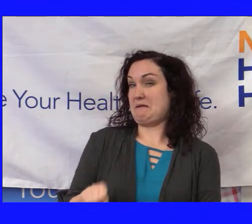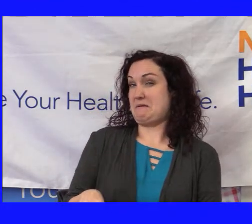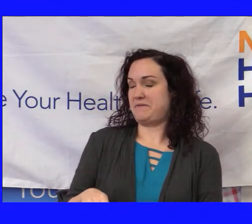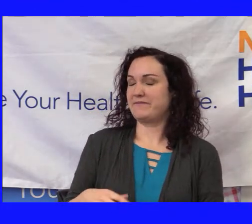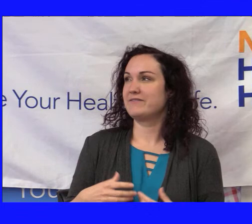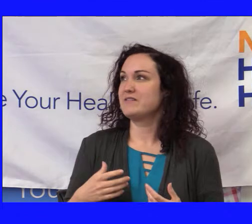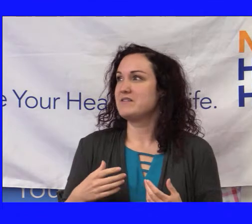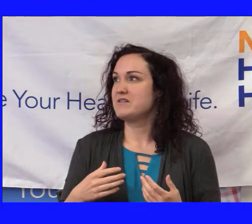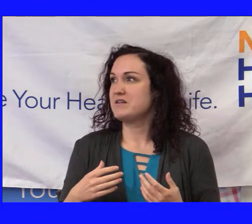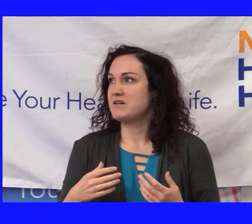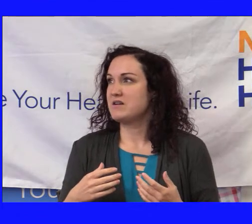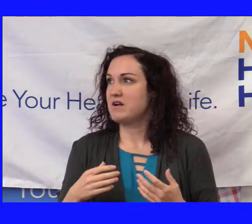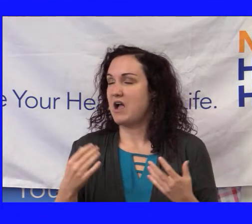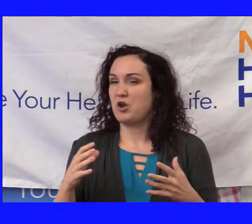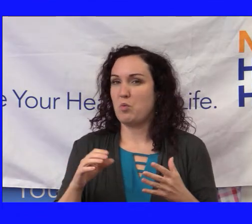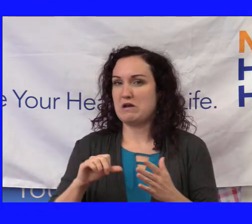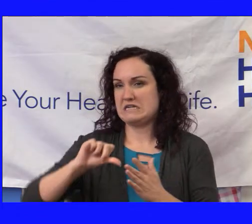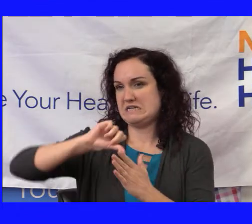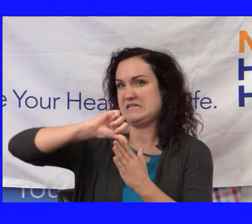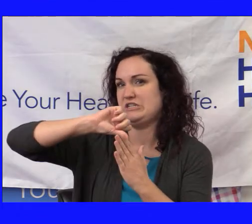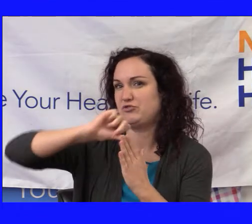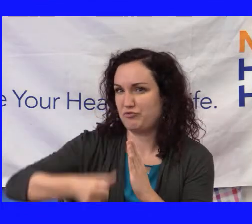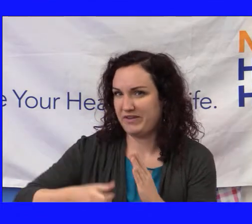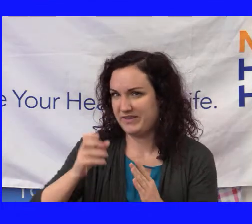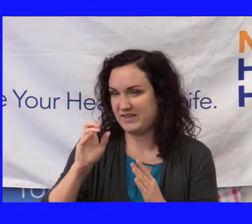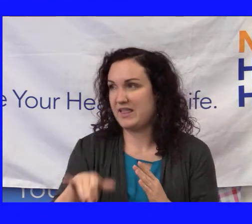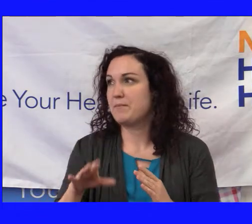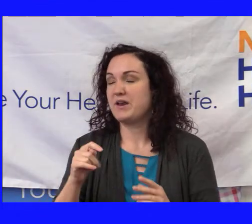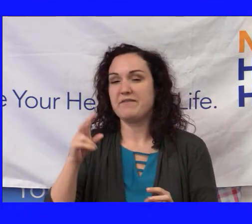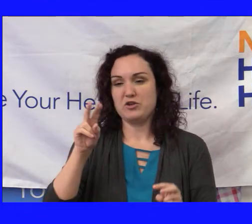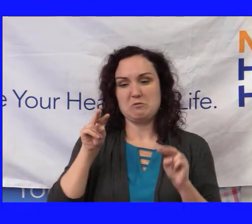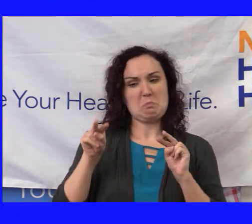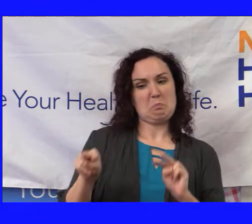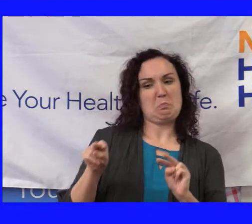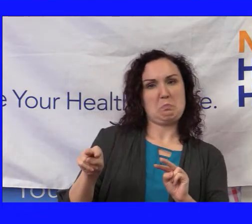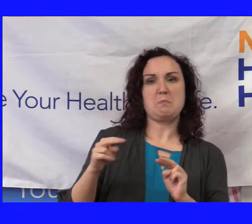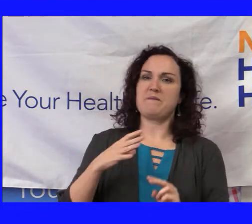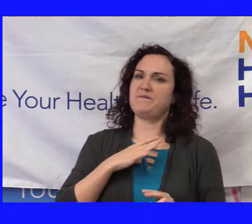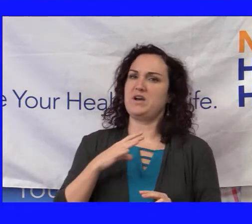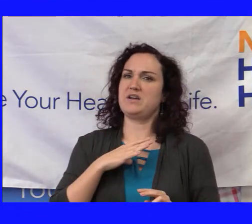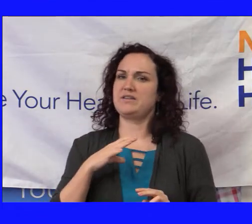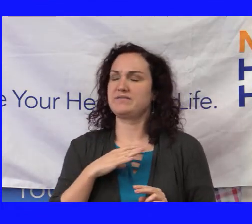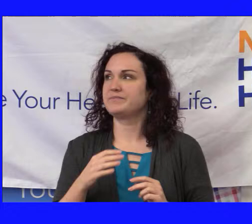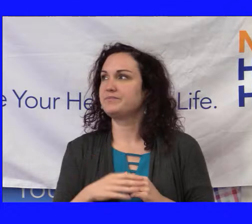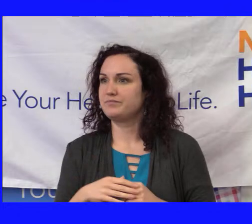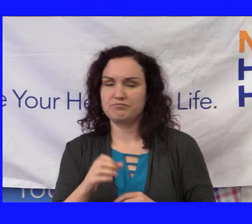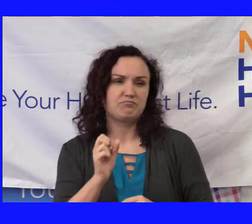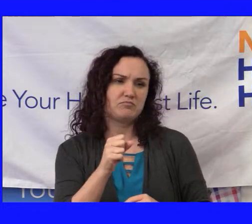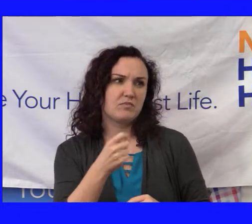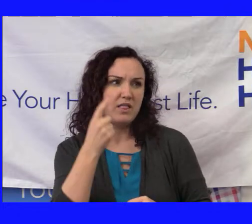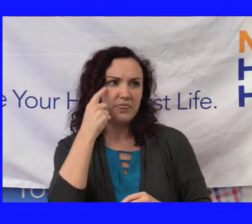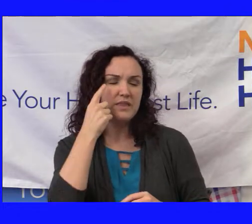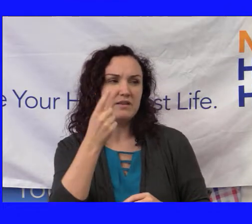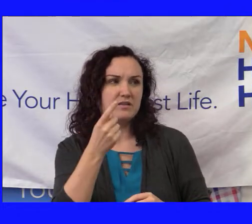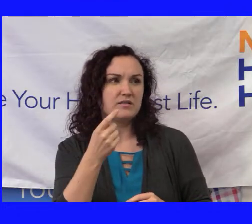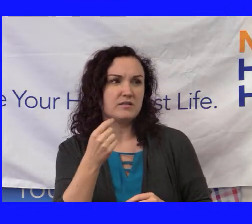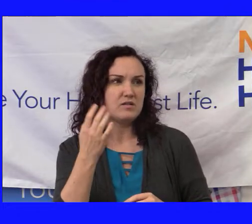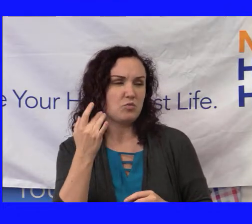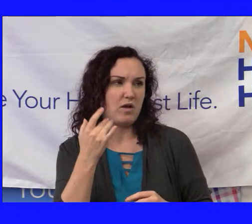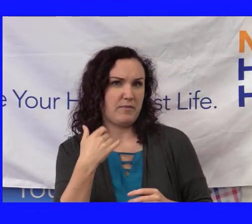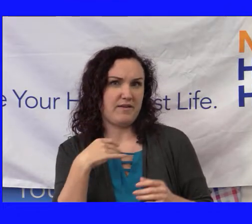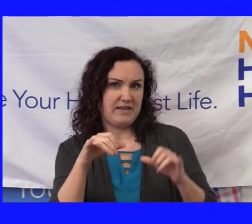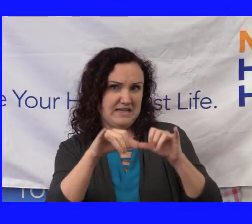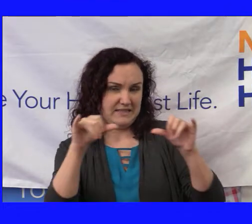overstress them in their capacity, but if you're monitoring that, it's fine. Yeah, and I think that's why we have these